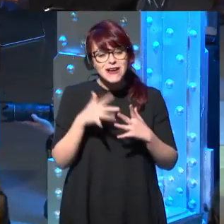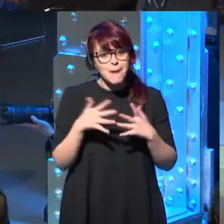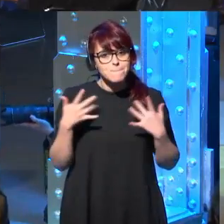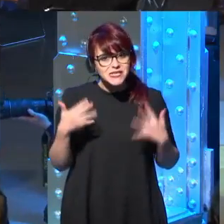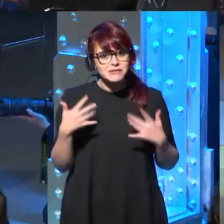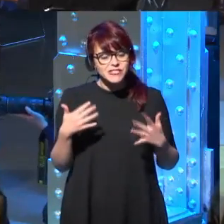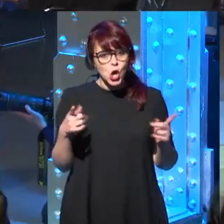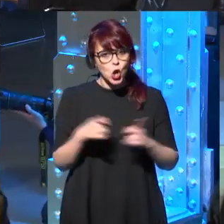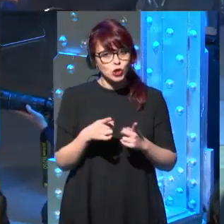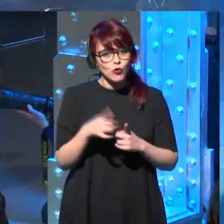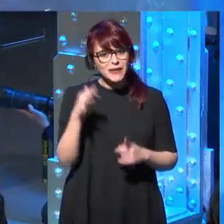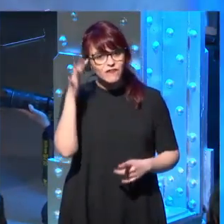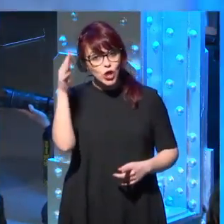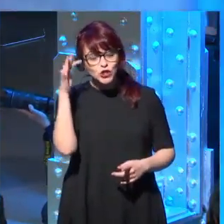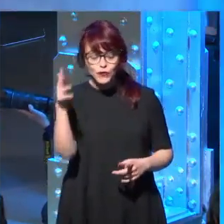novel.